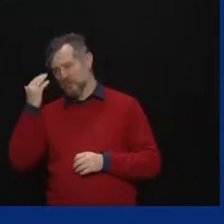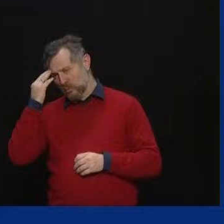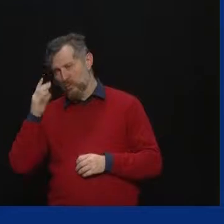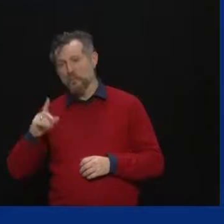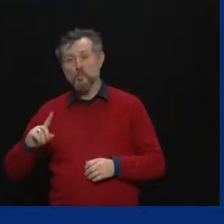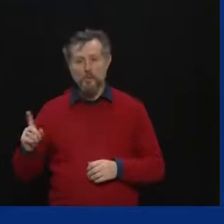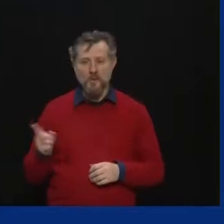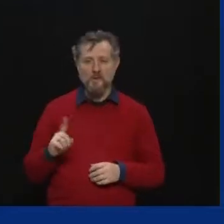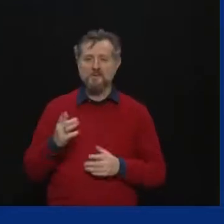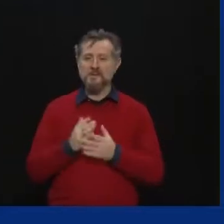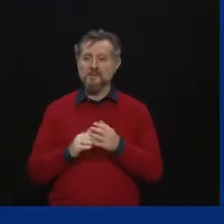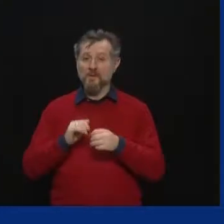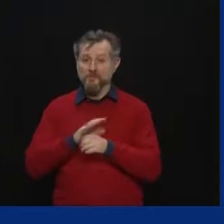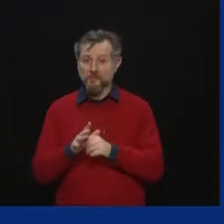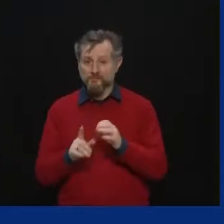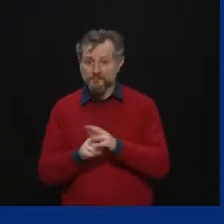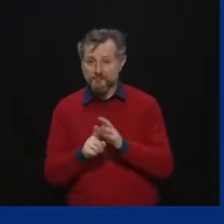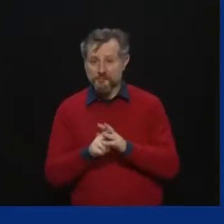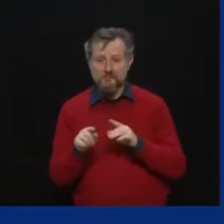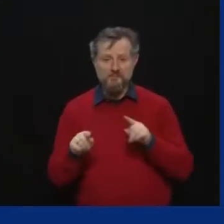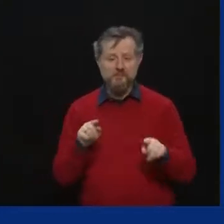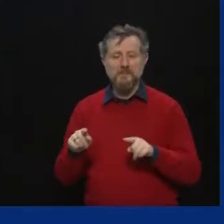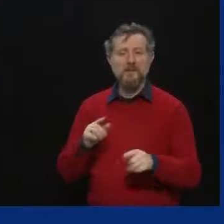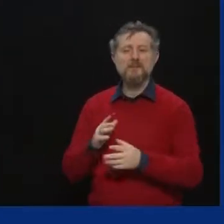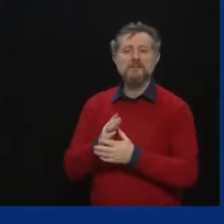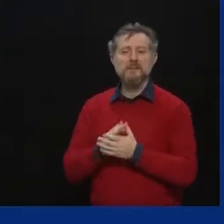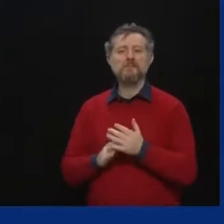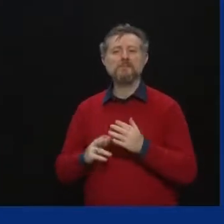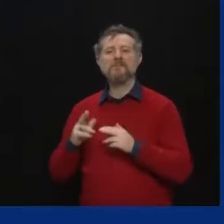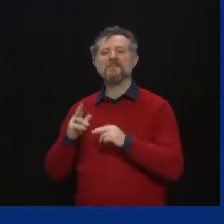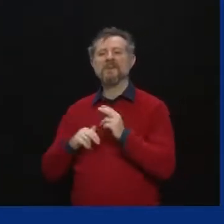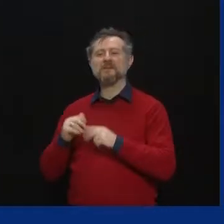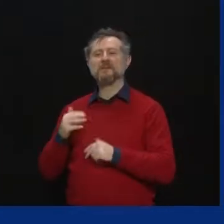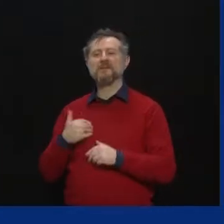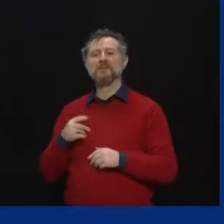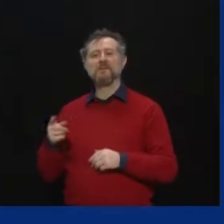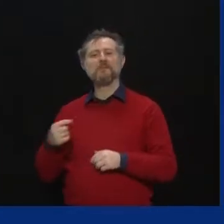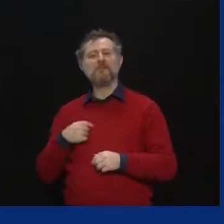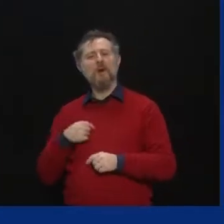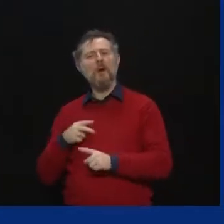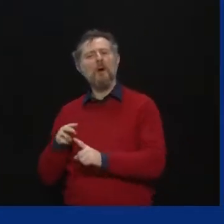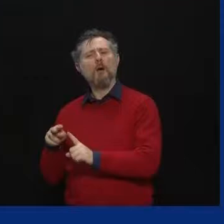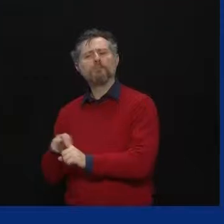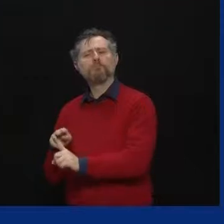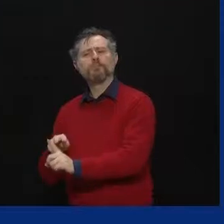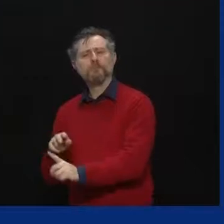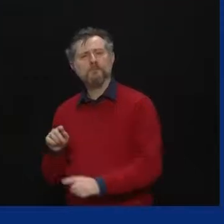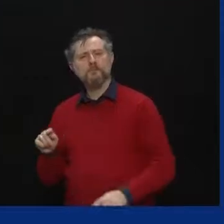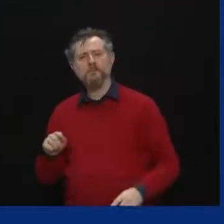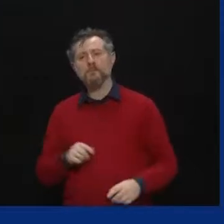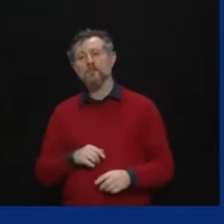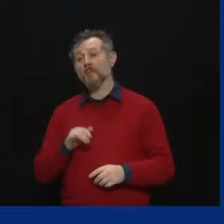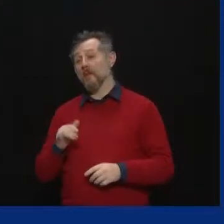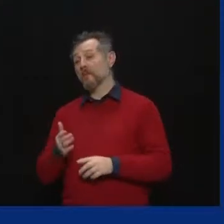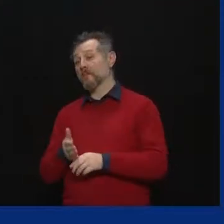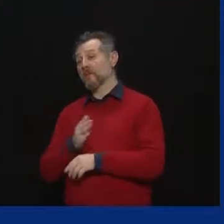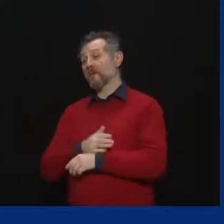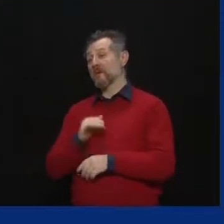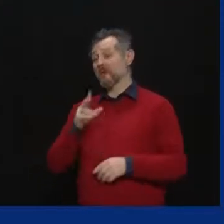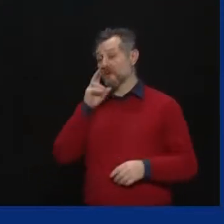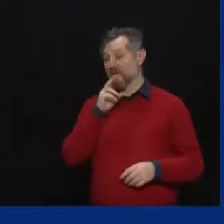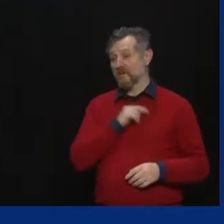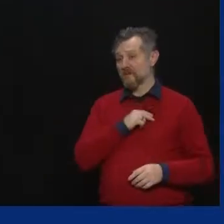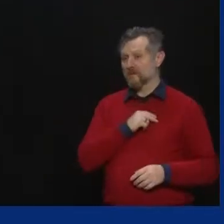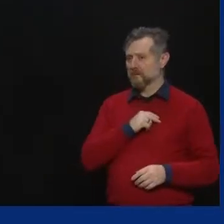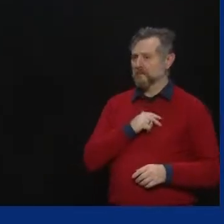recently, as you noted, in certain facilities. And of course, we take this very seriously. Pre-Thanksgiving, the governor was very clear